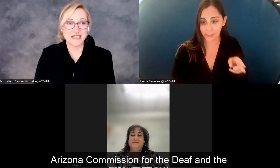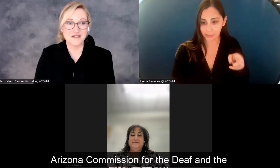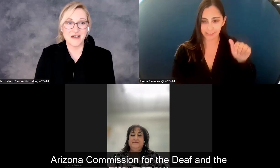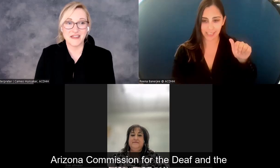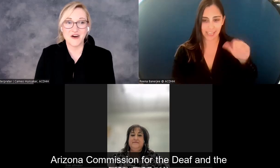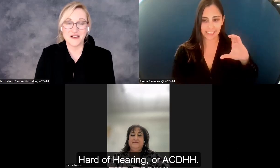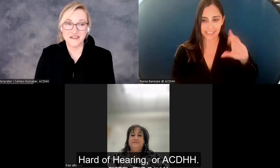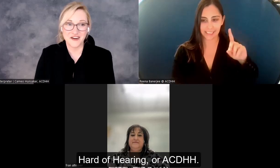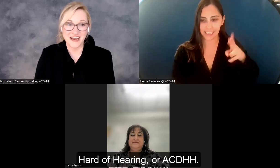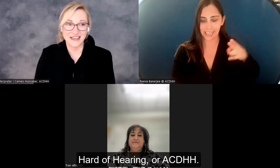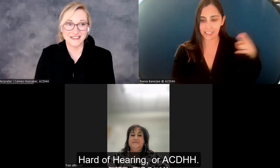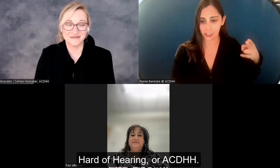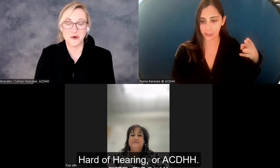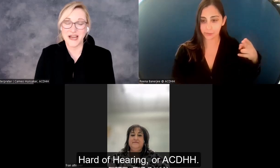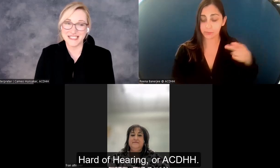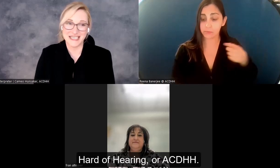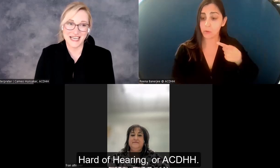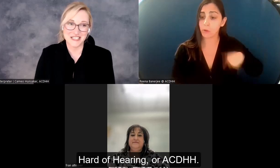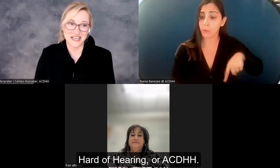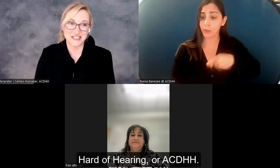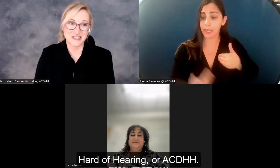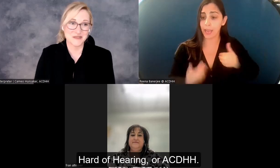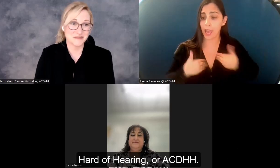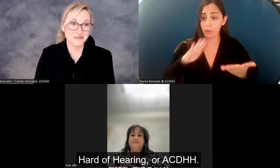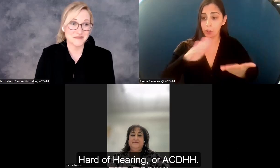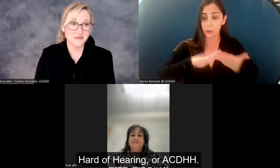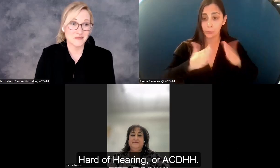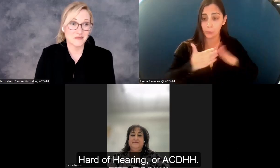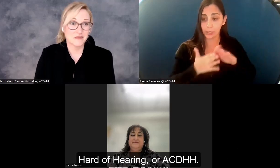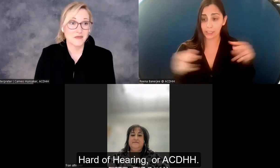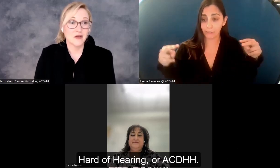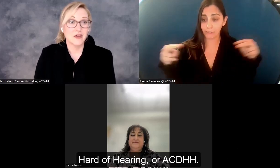for the Deaf and the Hard of Hearing, or ACDHH.